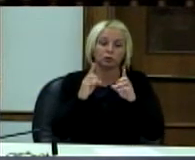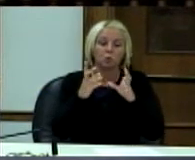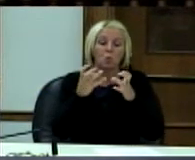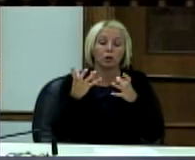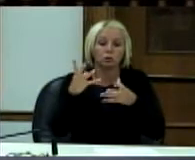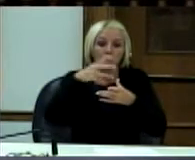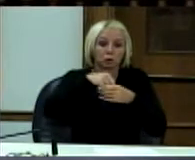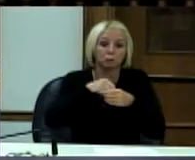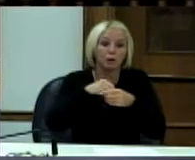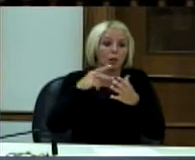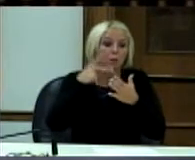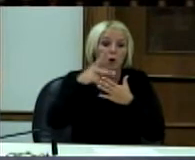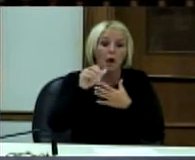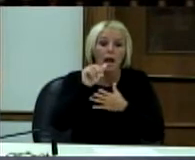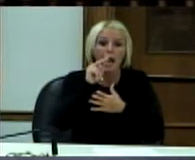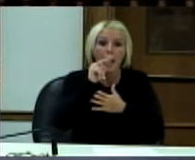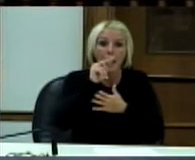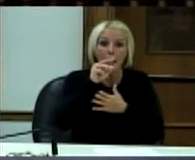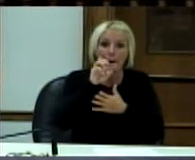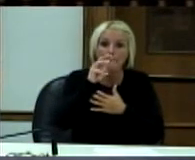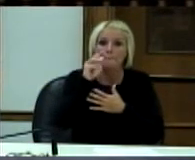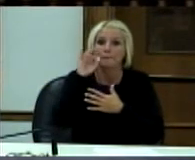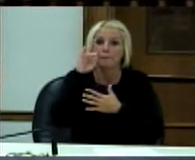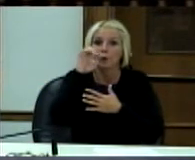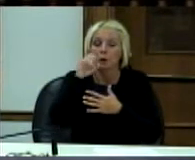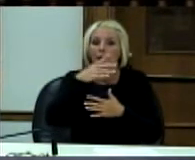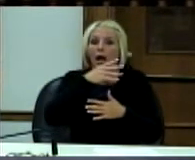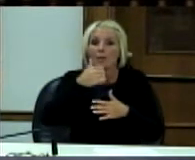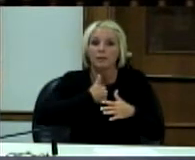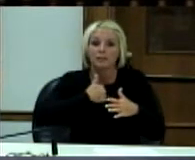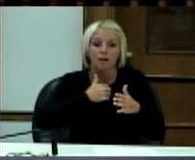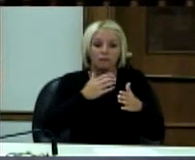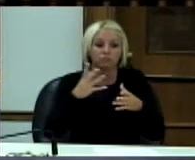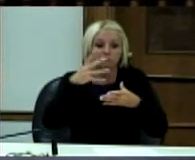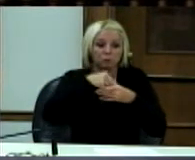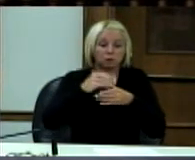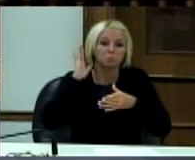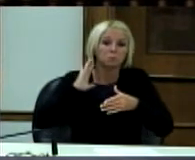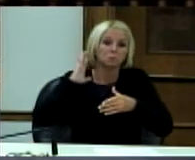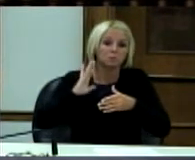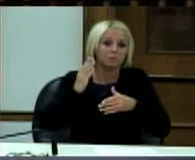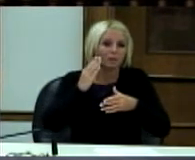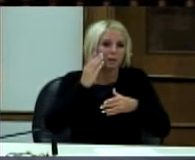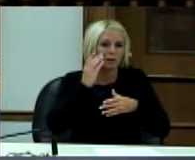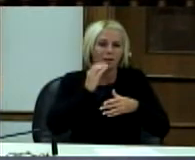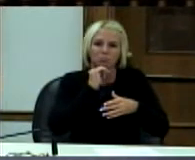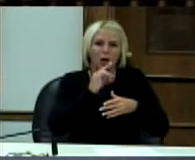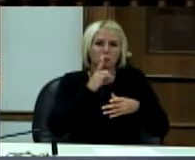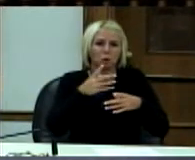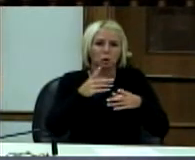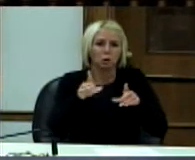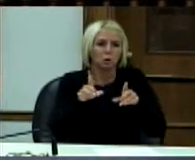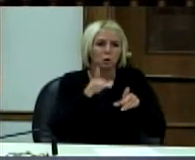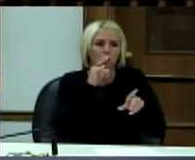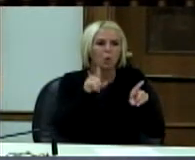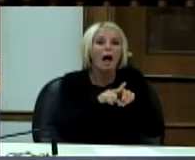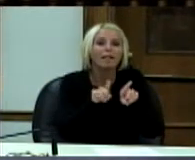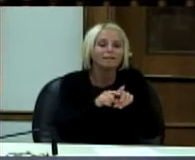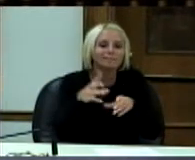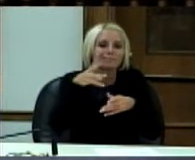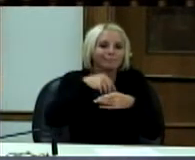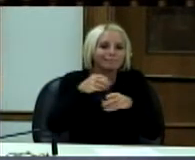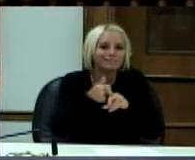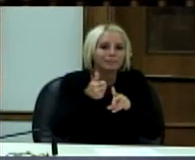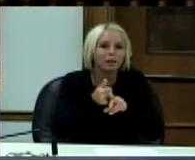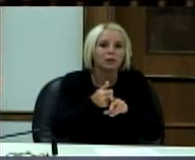It's a great program. Both Anne-Marie and I participated in it. I'm not sure who's participated in the past on the board of